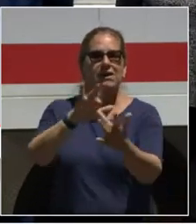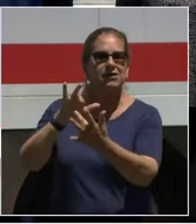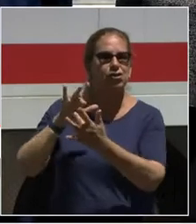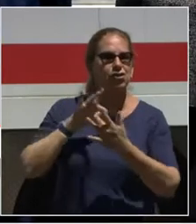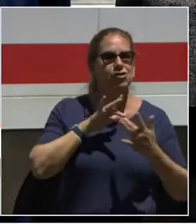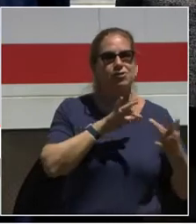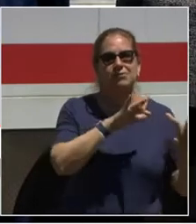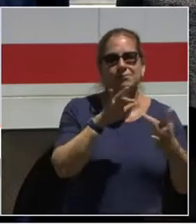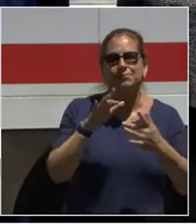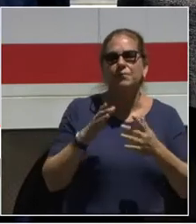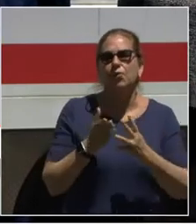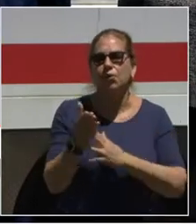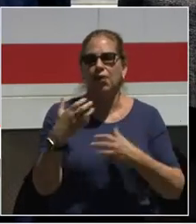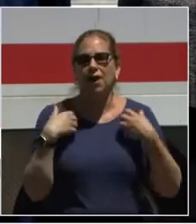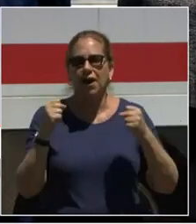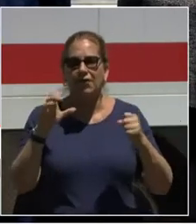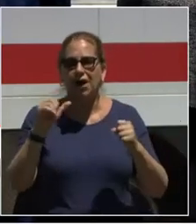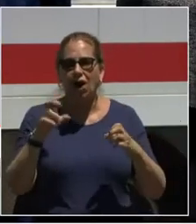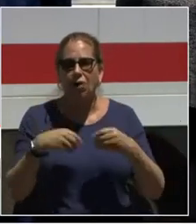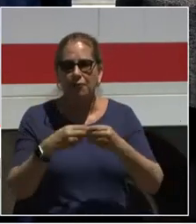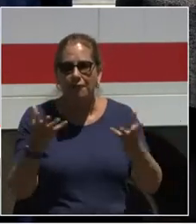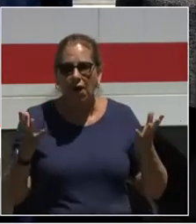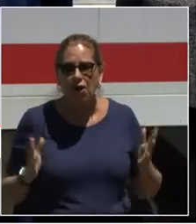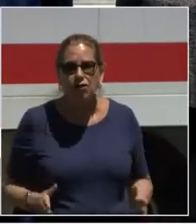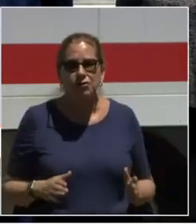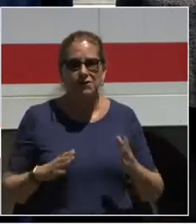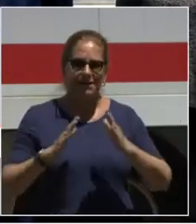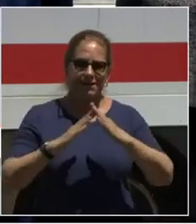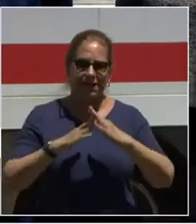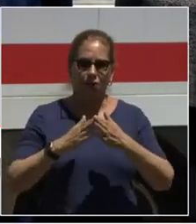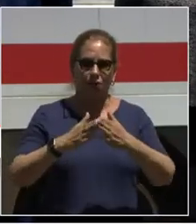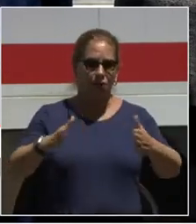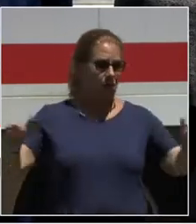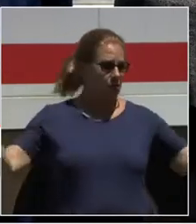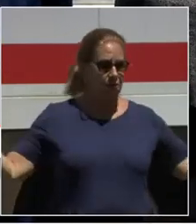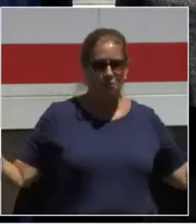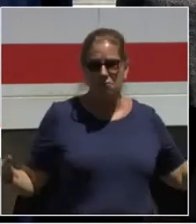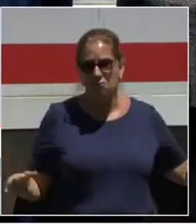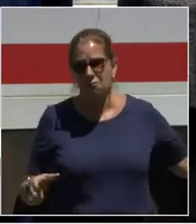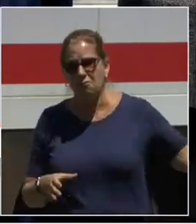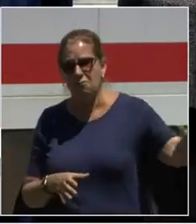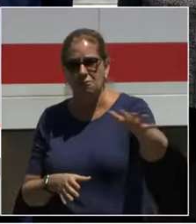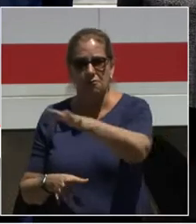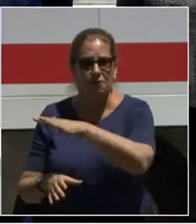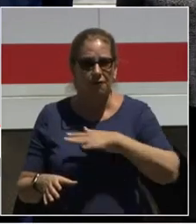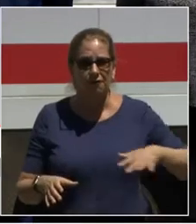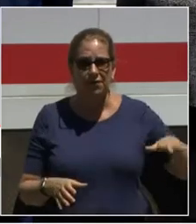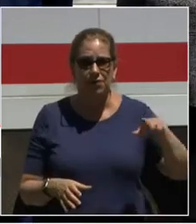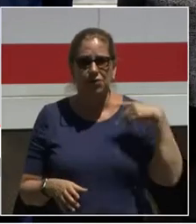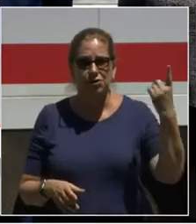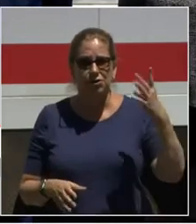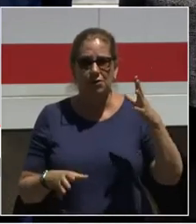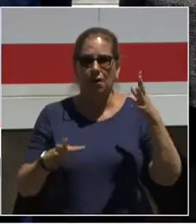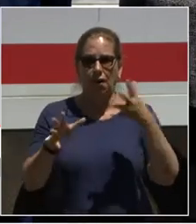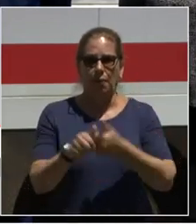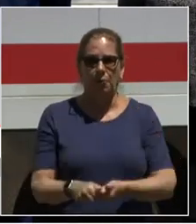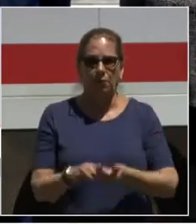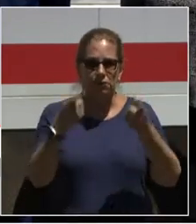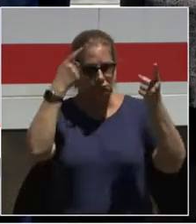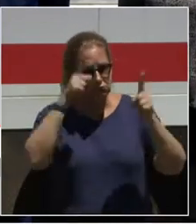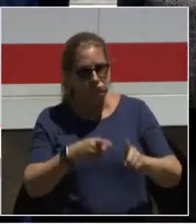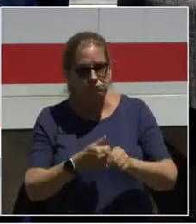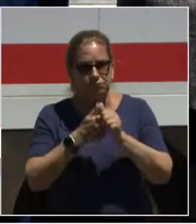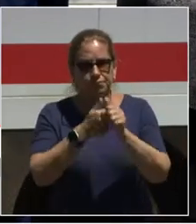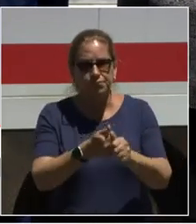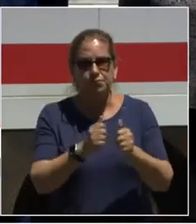citywide multi-agency partnership aims to improve compliance rates this summer and into the fall. And I have